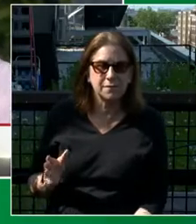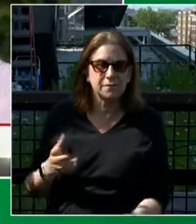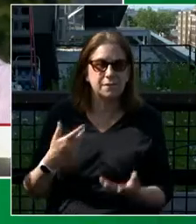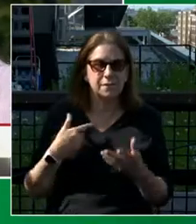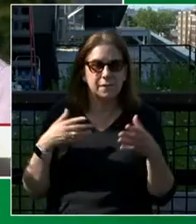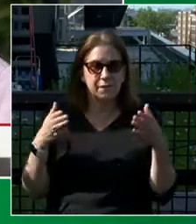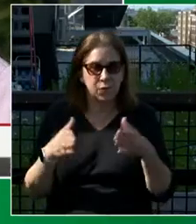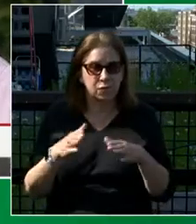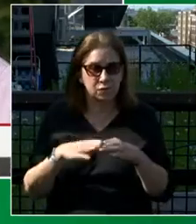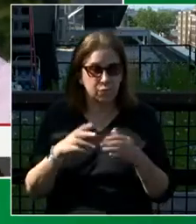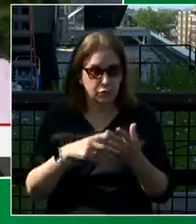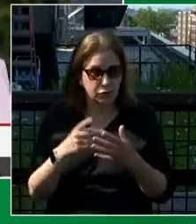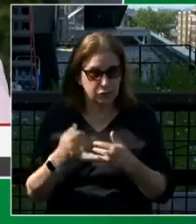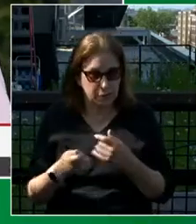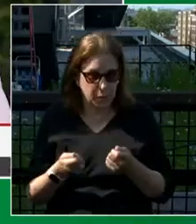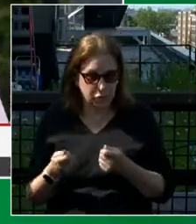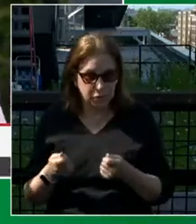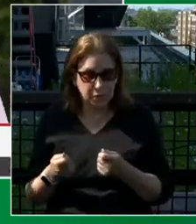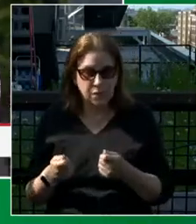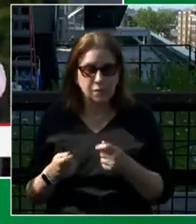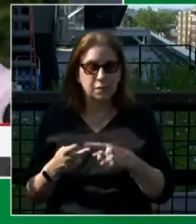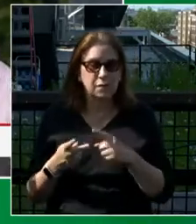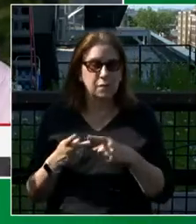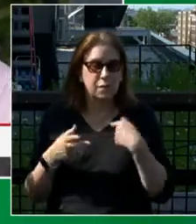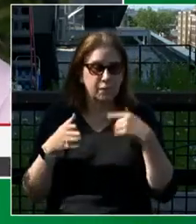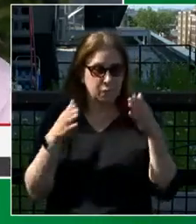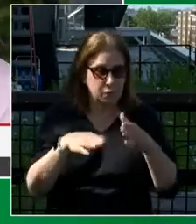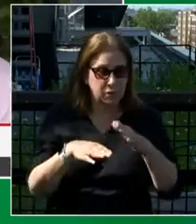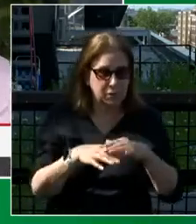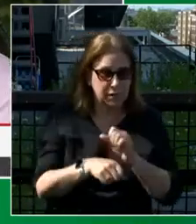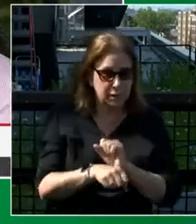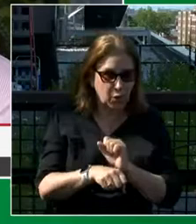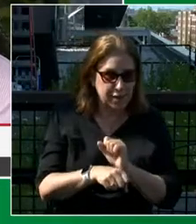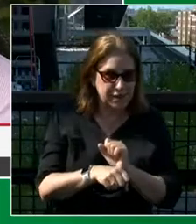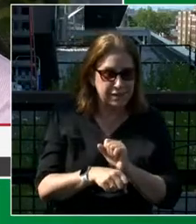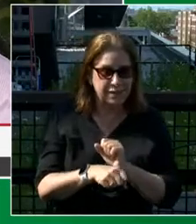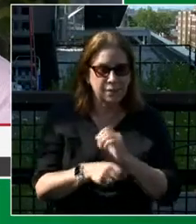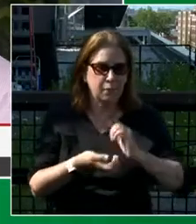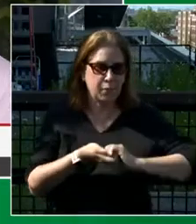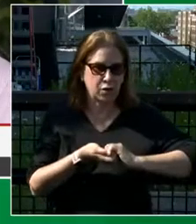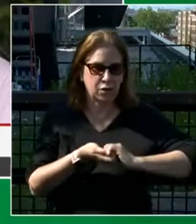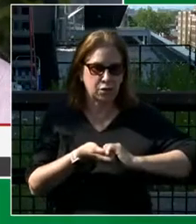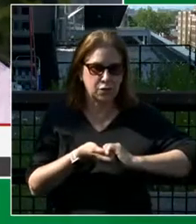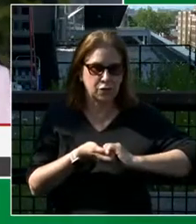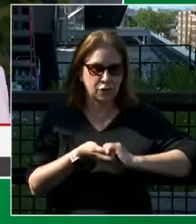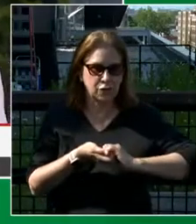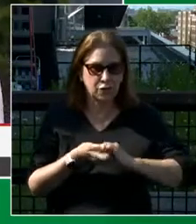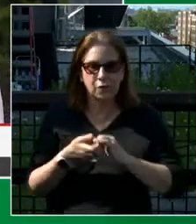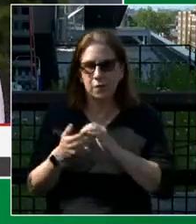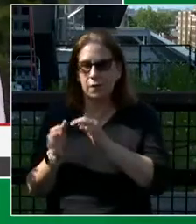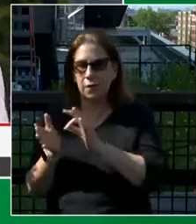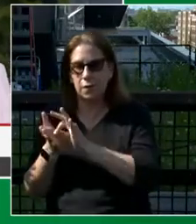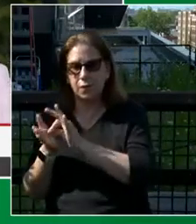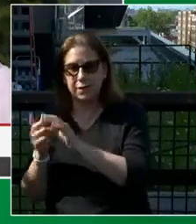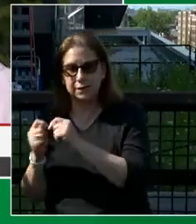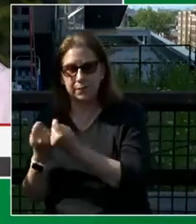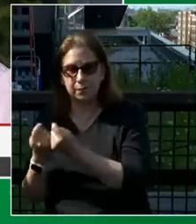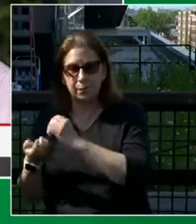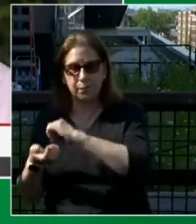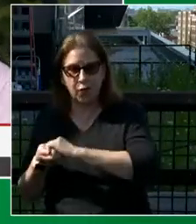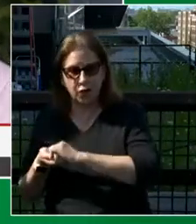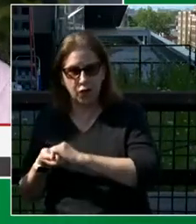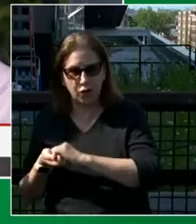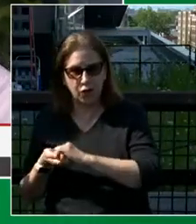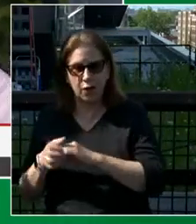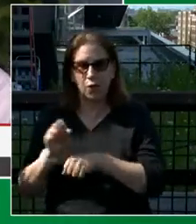of other employees who will work with the account team to assist and certainly work with me as a chief of staff to get